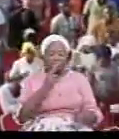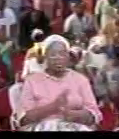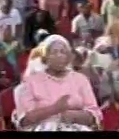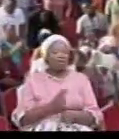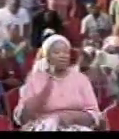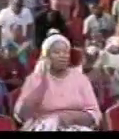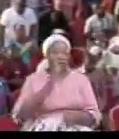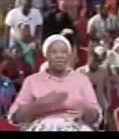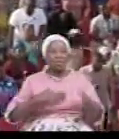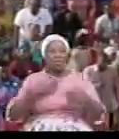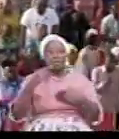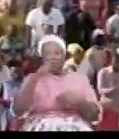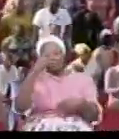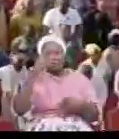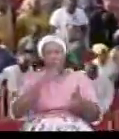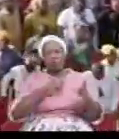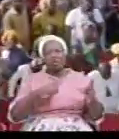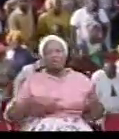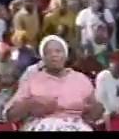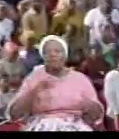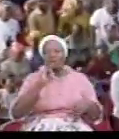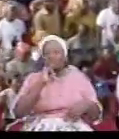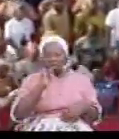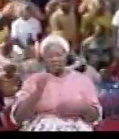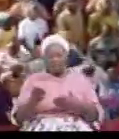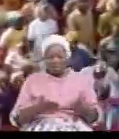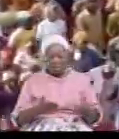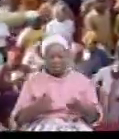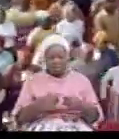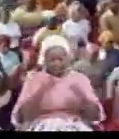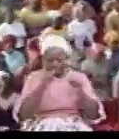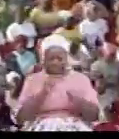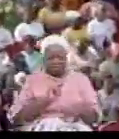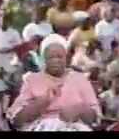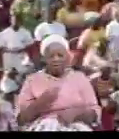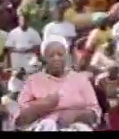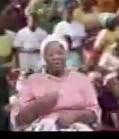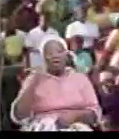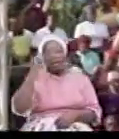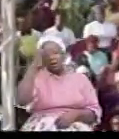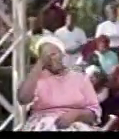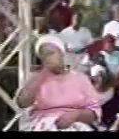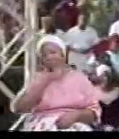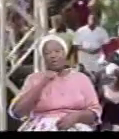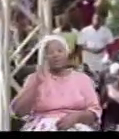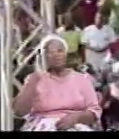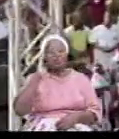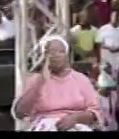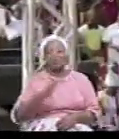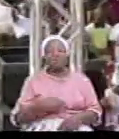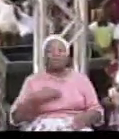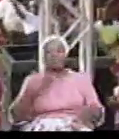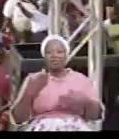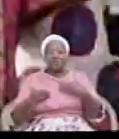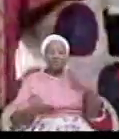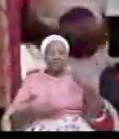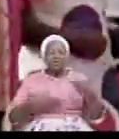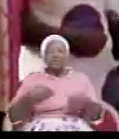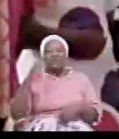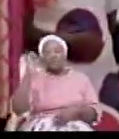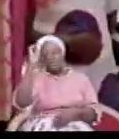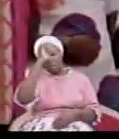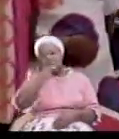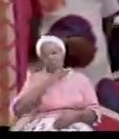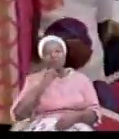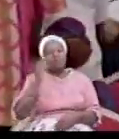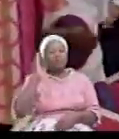rejoice. Africa will rejoice. I'm telling you, the whole world will rejoice. There's